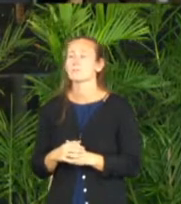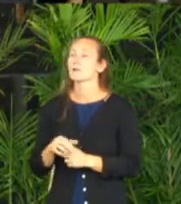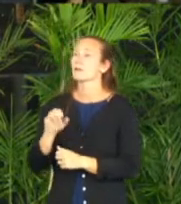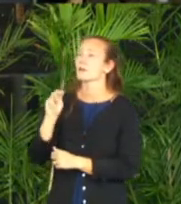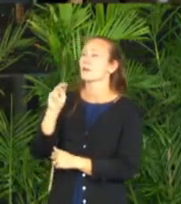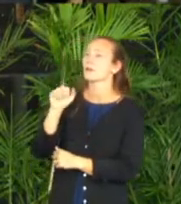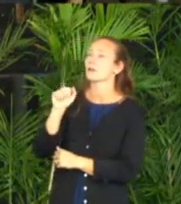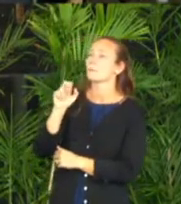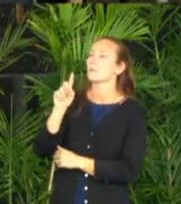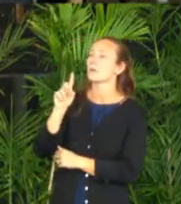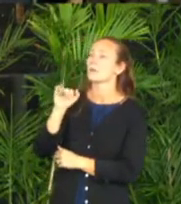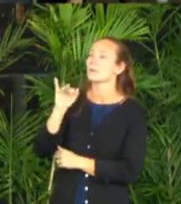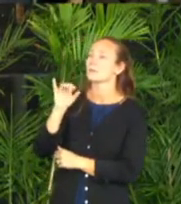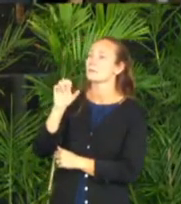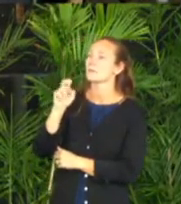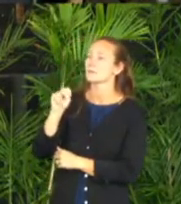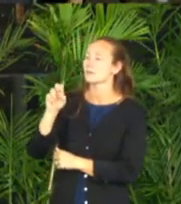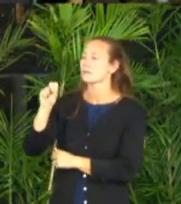Madison Simons,